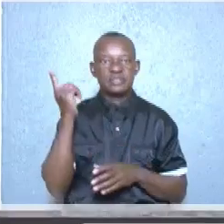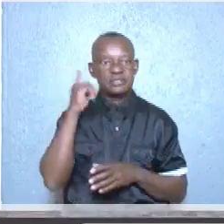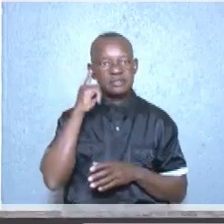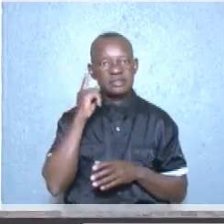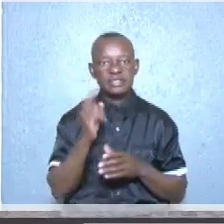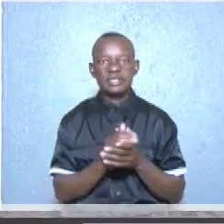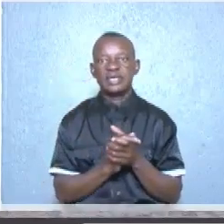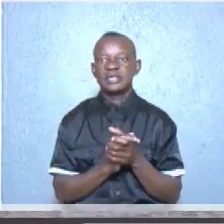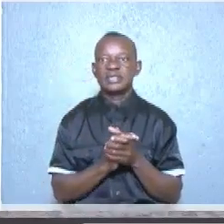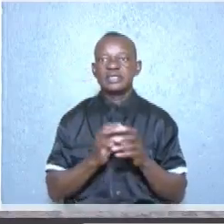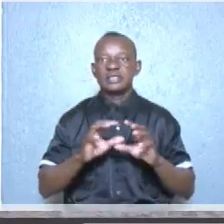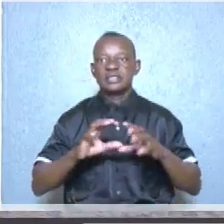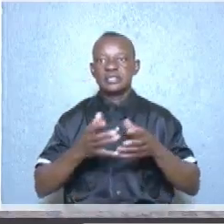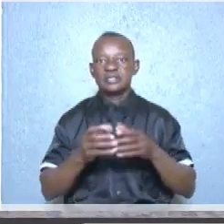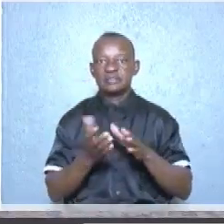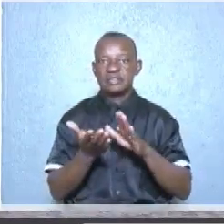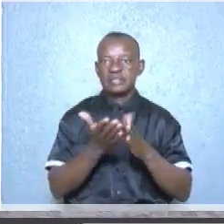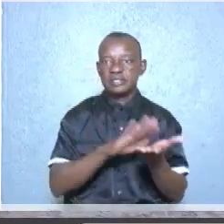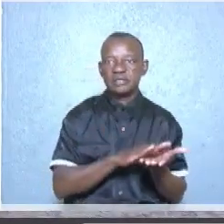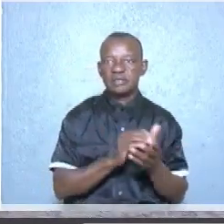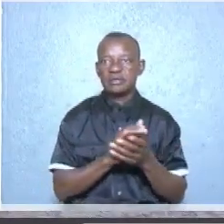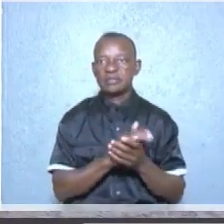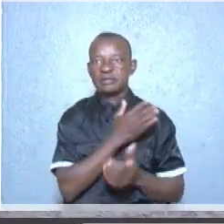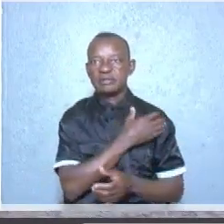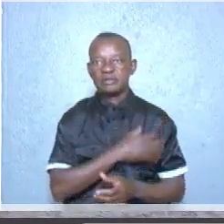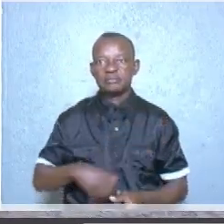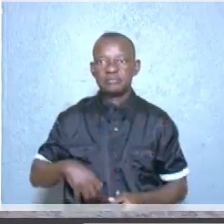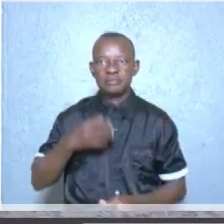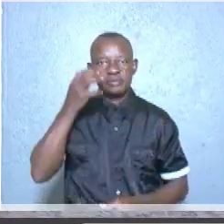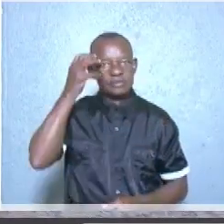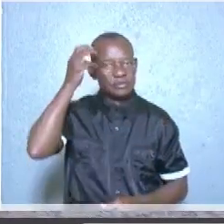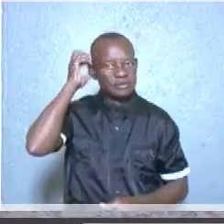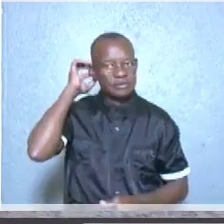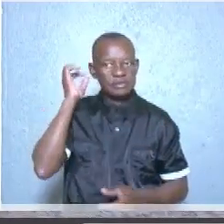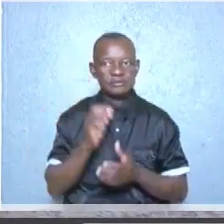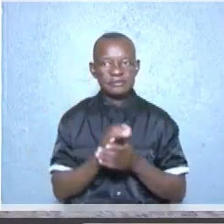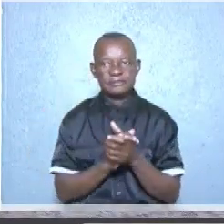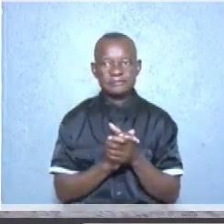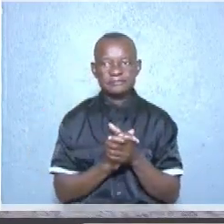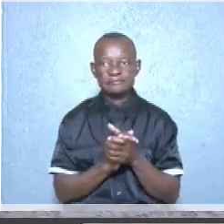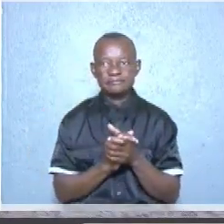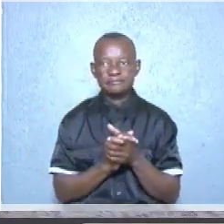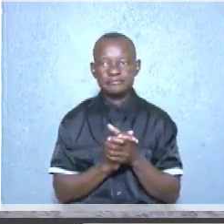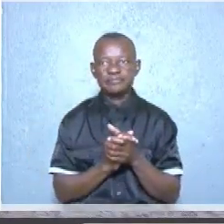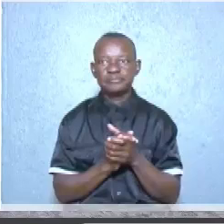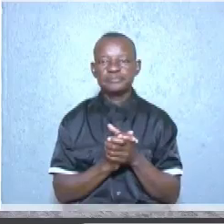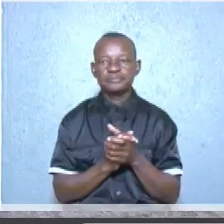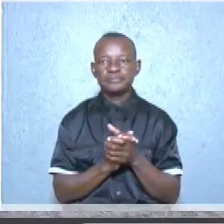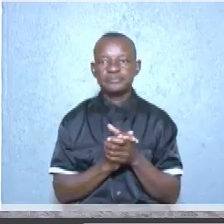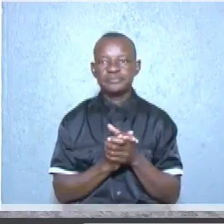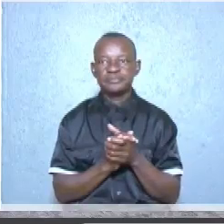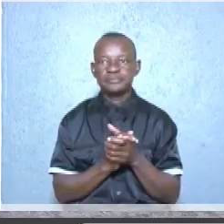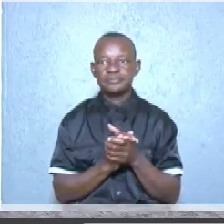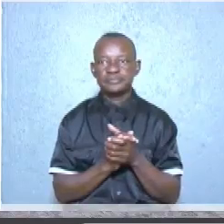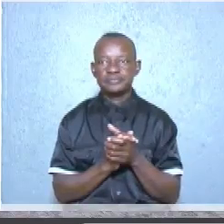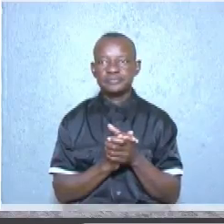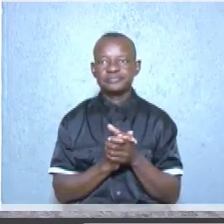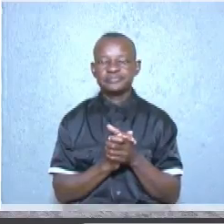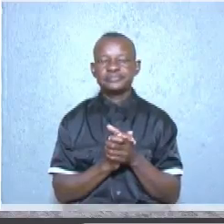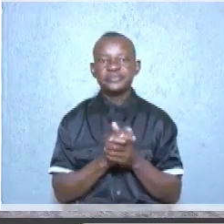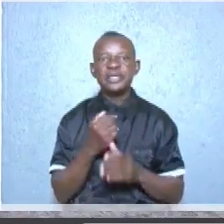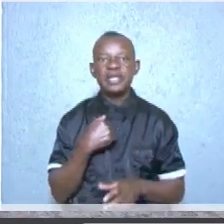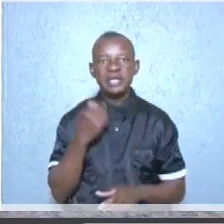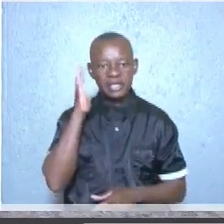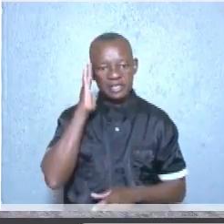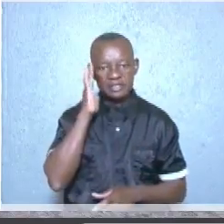passing? Oh yes, it was all, I'm sure, for the whole nation and as well for myself. It was very hard.